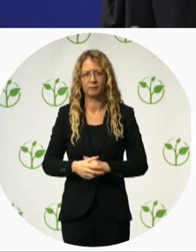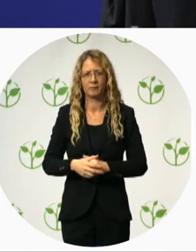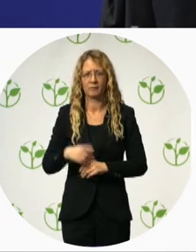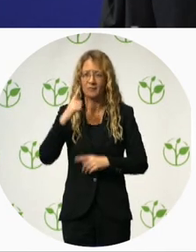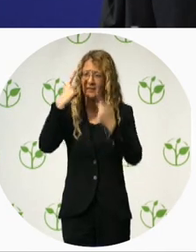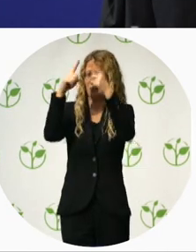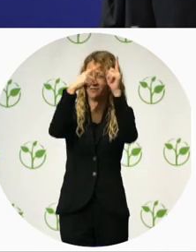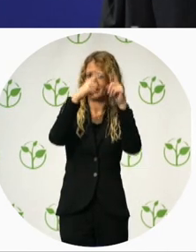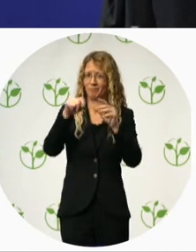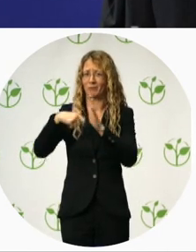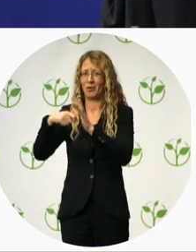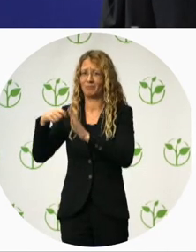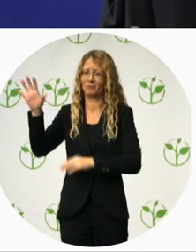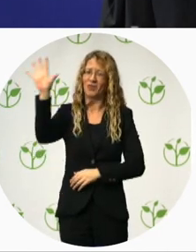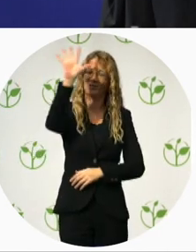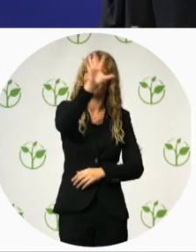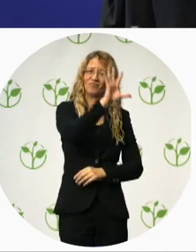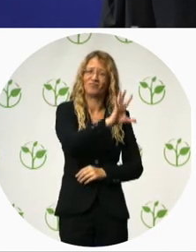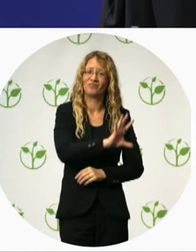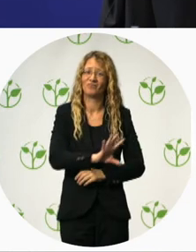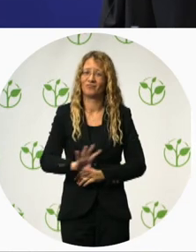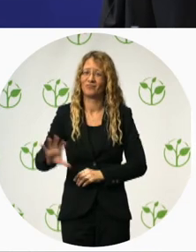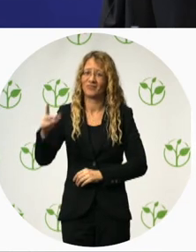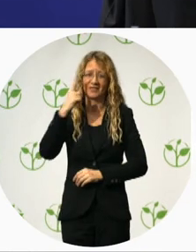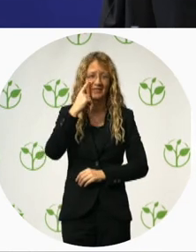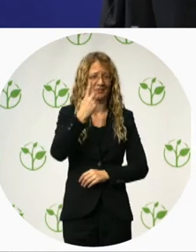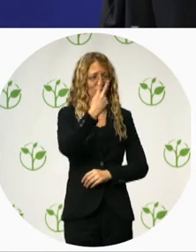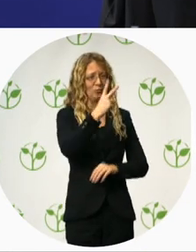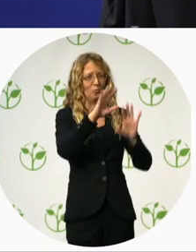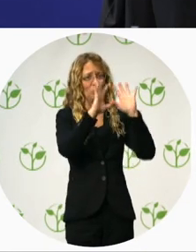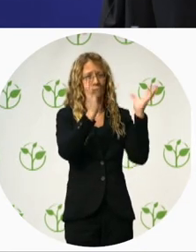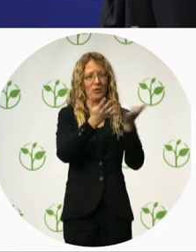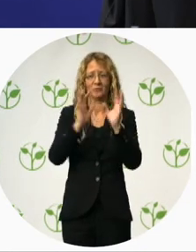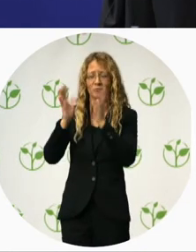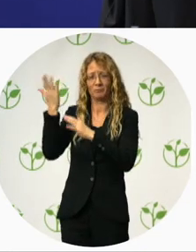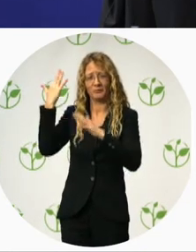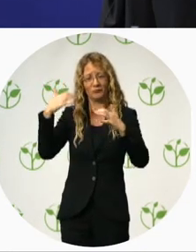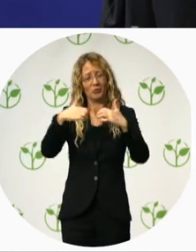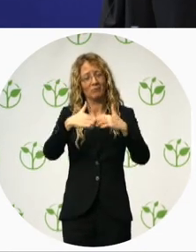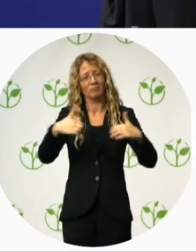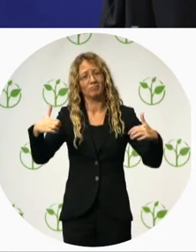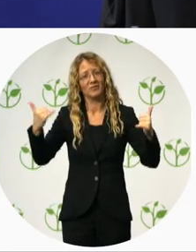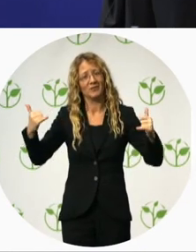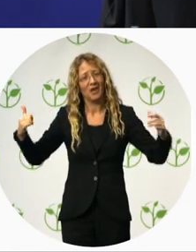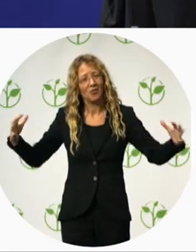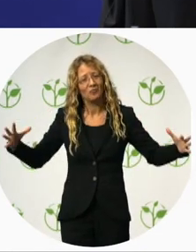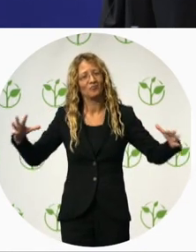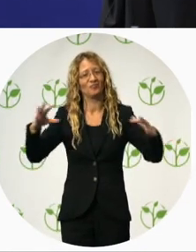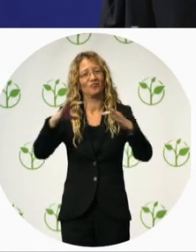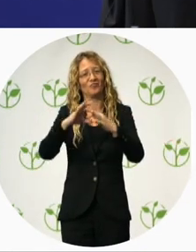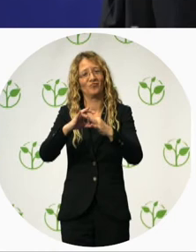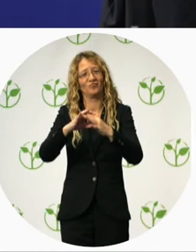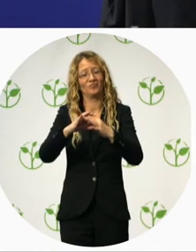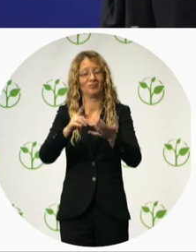bring together two worlds that have been separated and that could be connected by sign language now, but now there are even